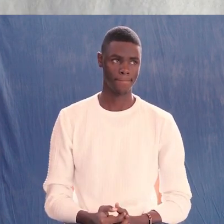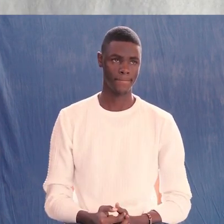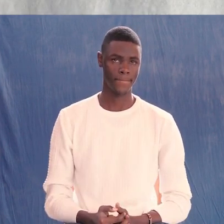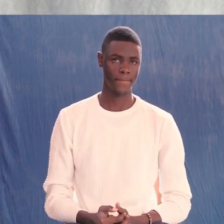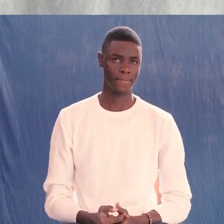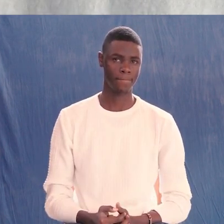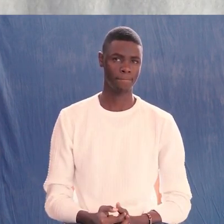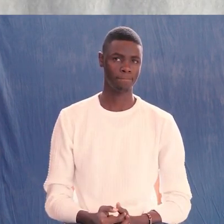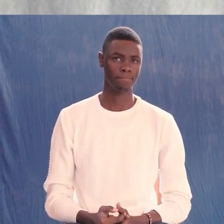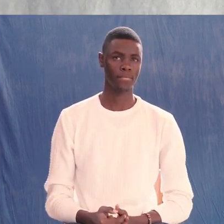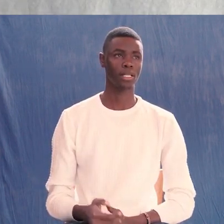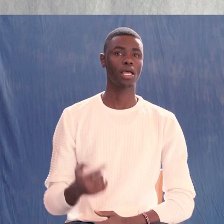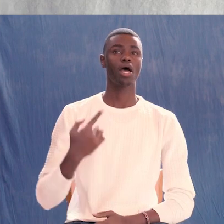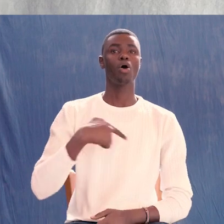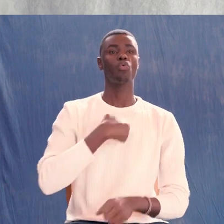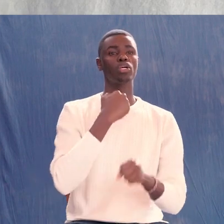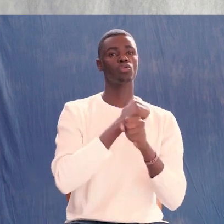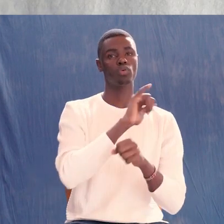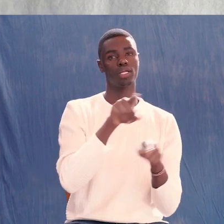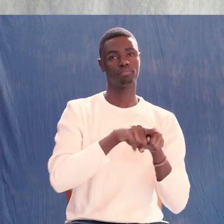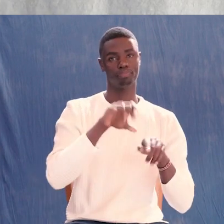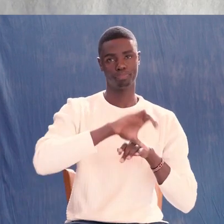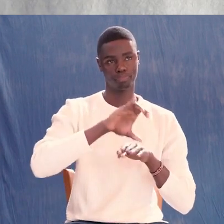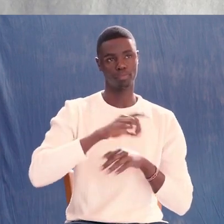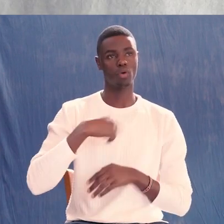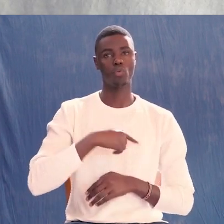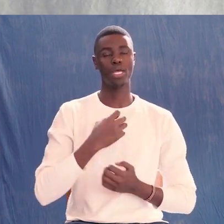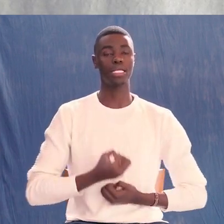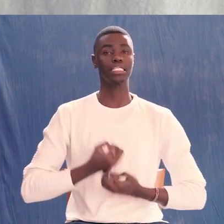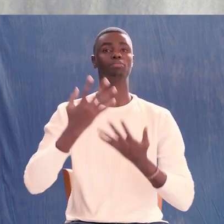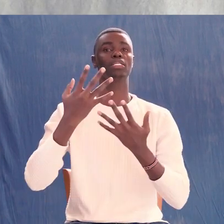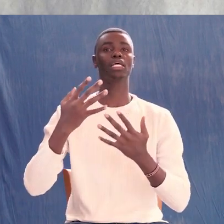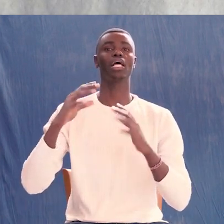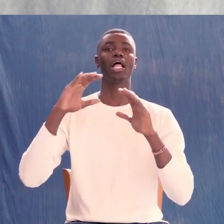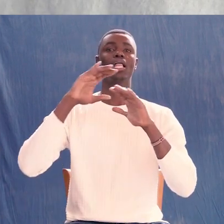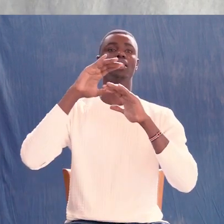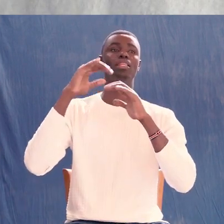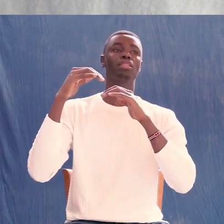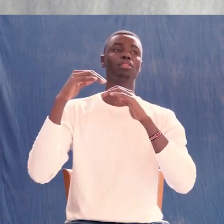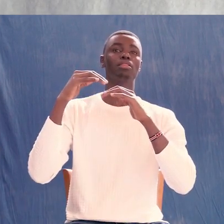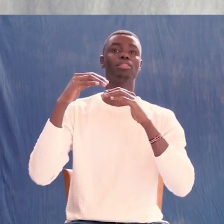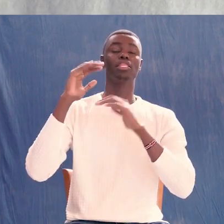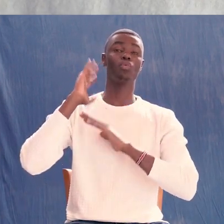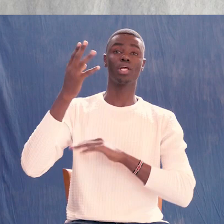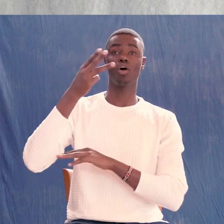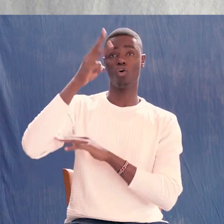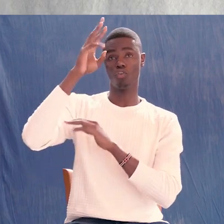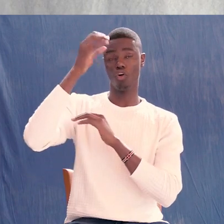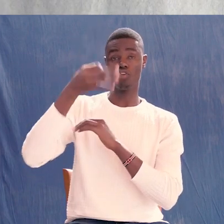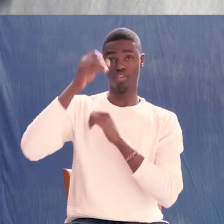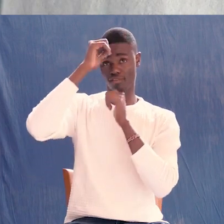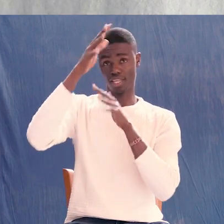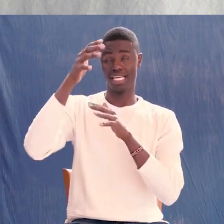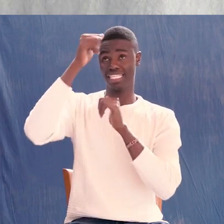And that as we do that as a church, we are expressing the will of heaven, the will of the Father who says he is the Father